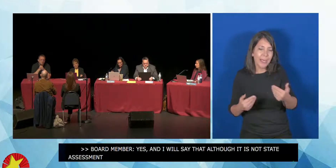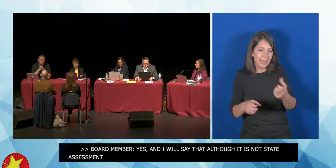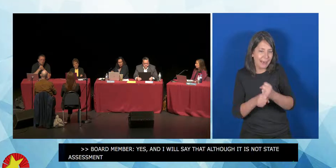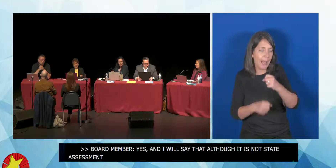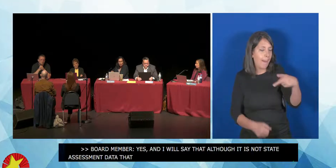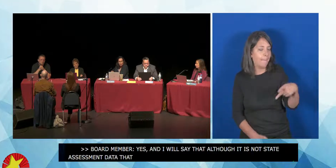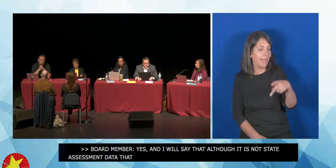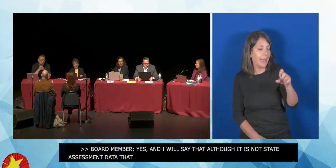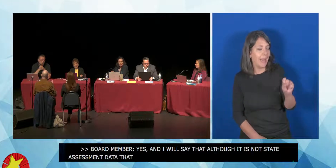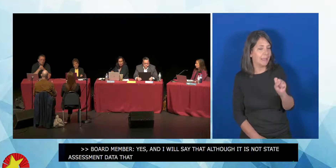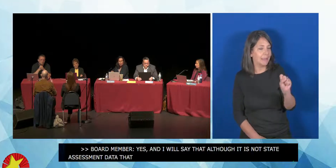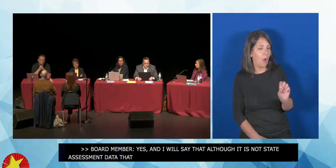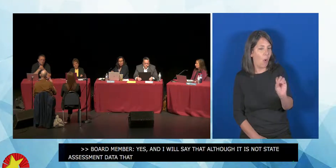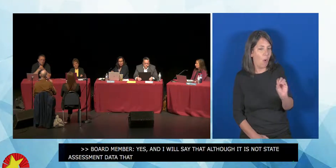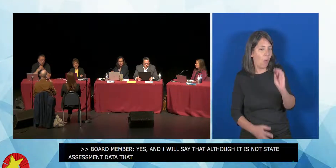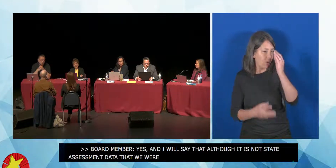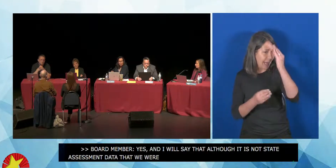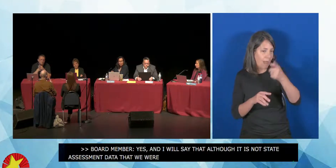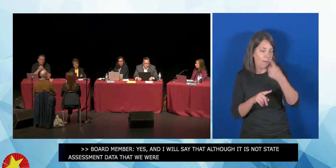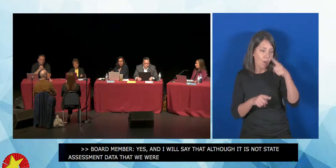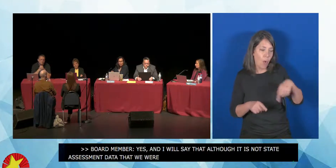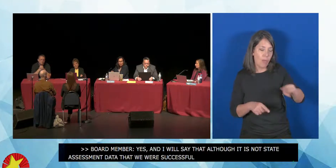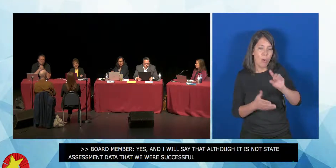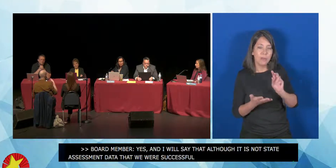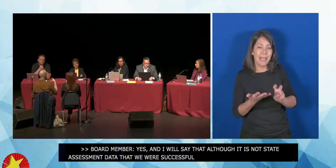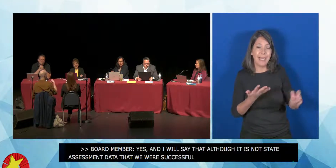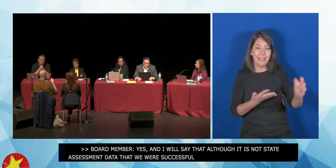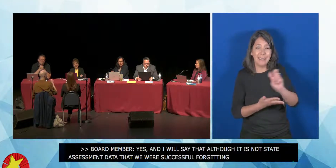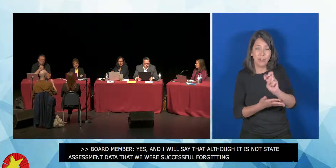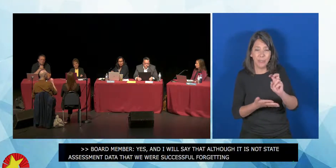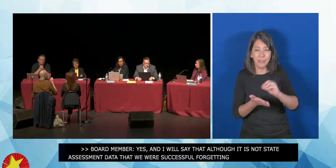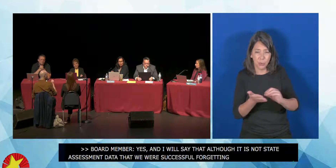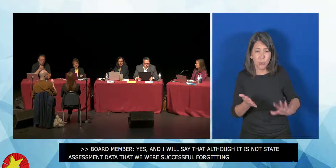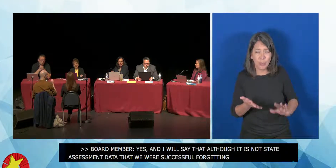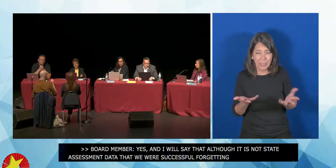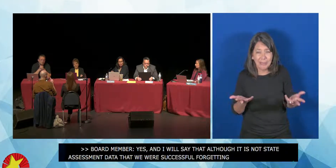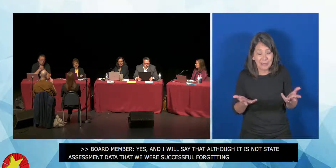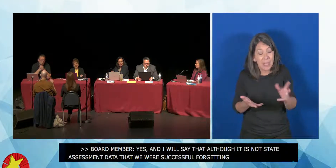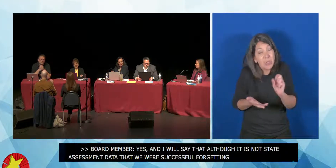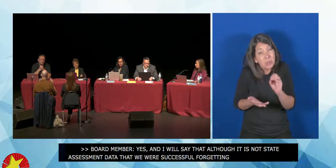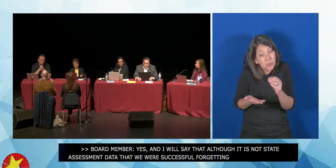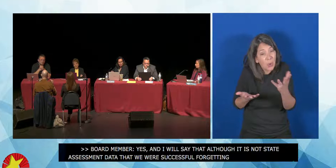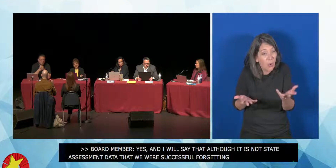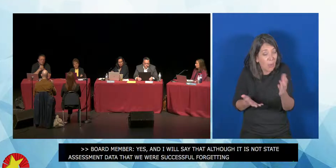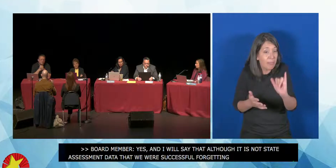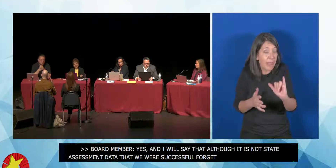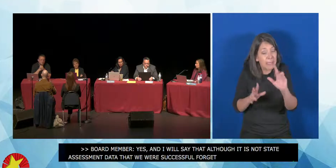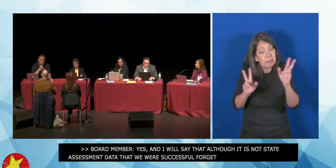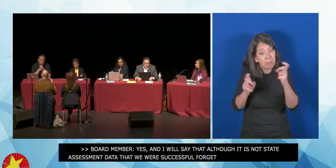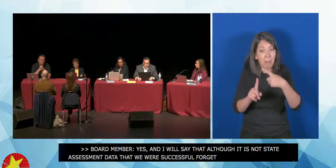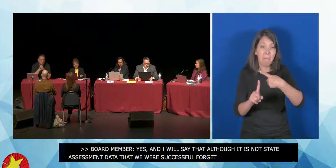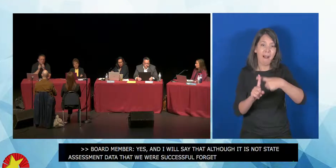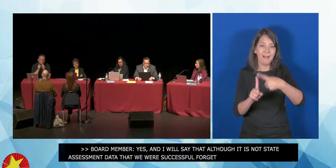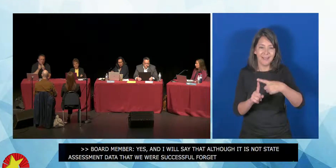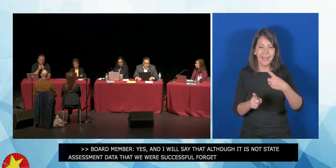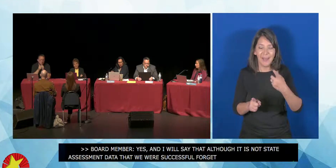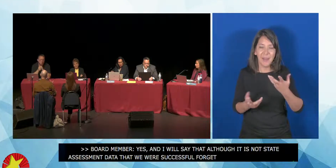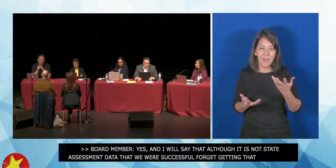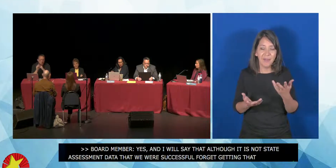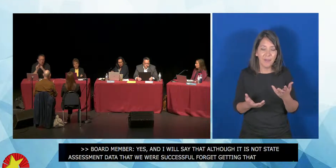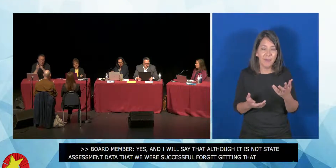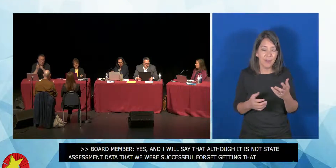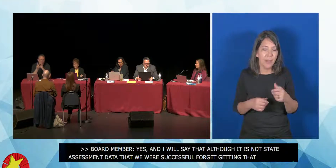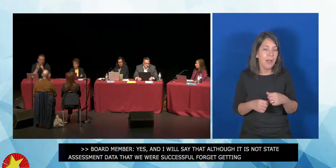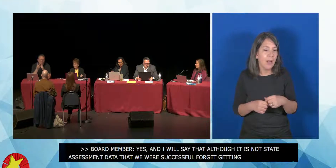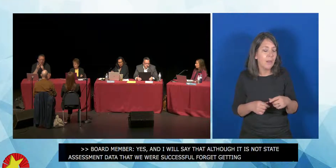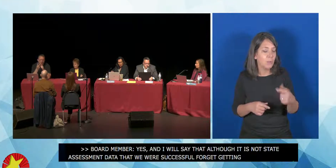PSO data for the itinerant students. So that is something, a positive, that we're, at least